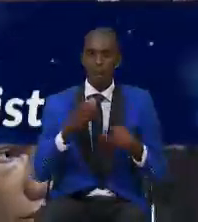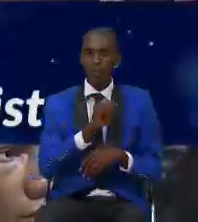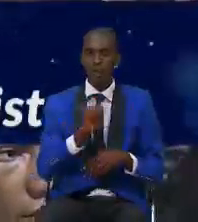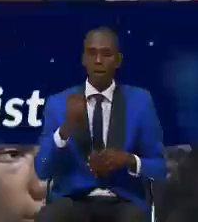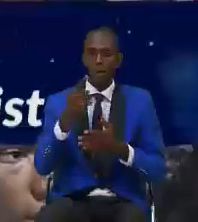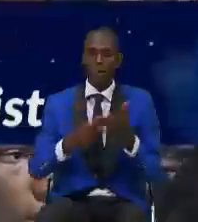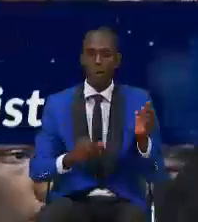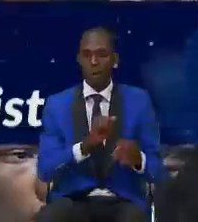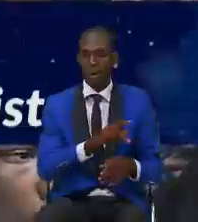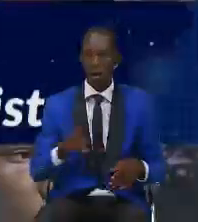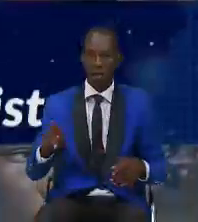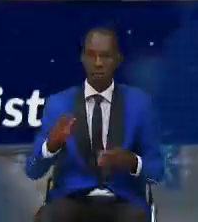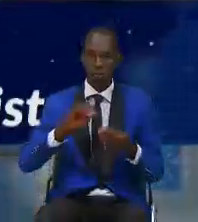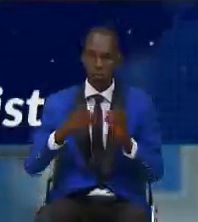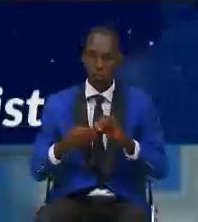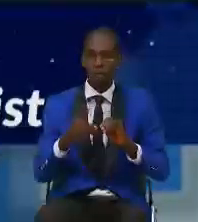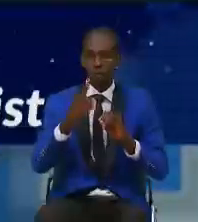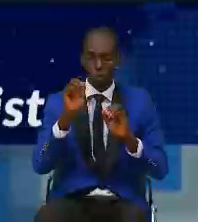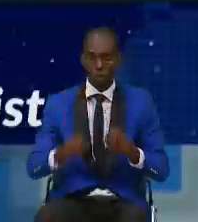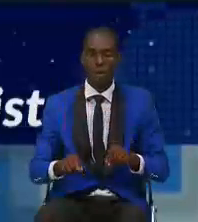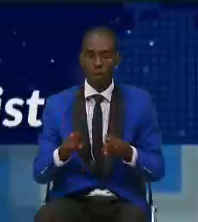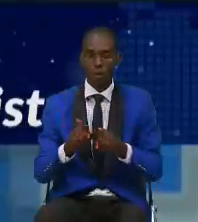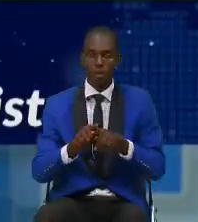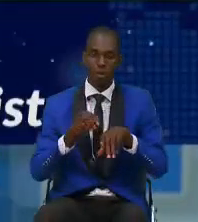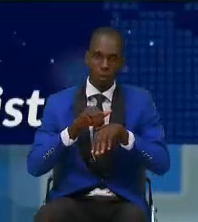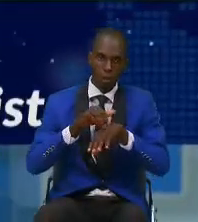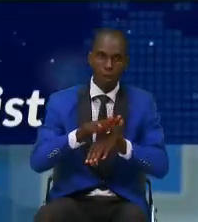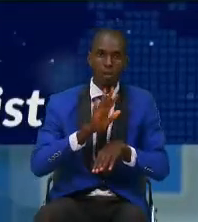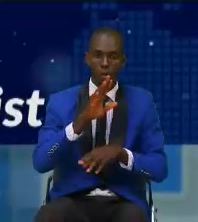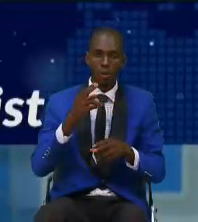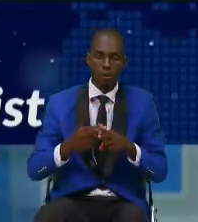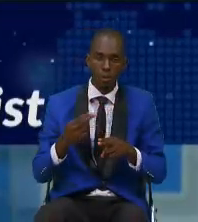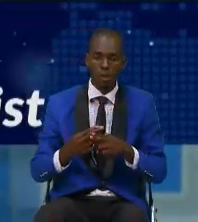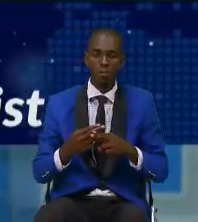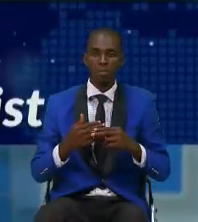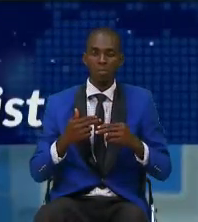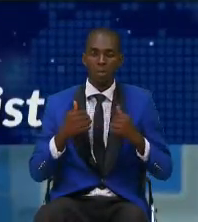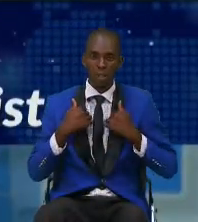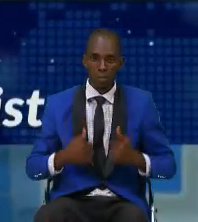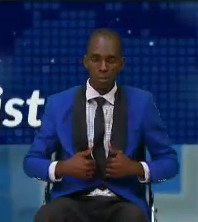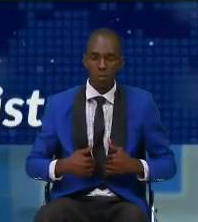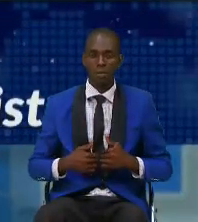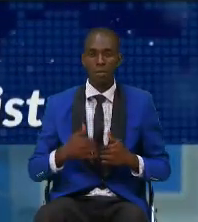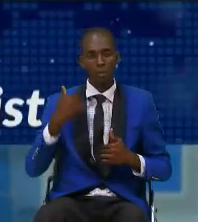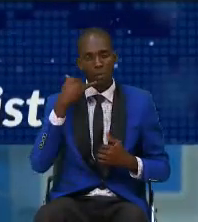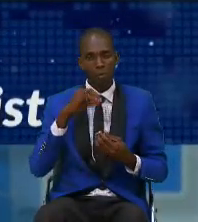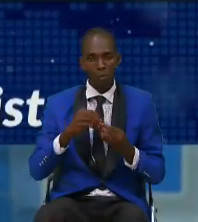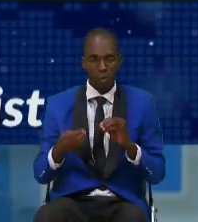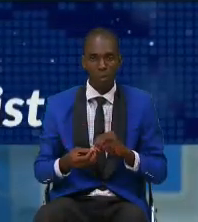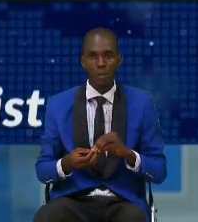details, your name, your phone number, your contacts by email or WhatsApp